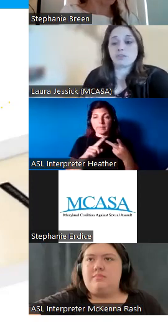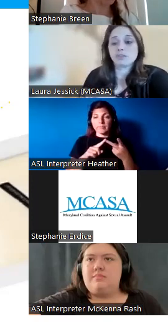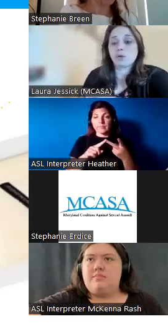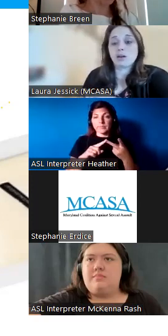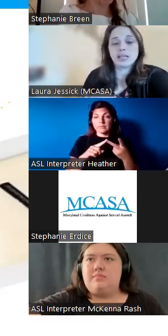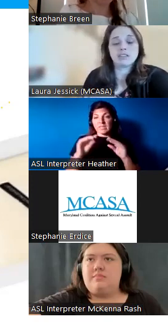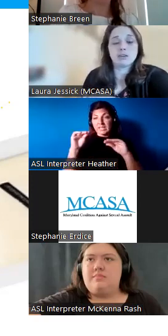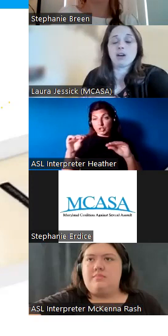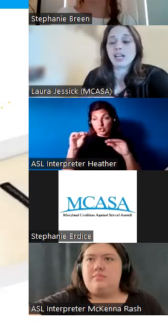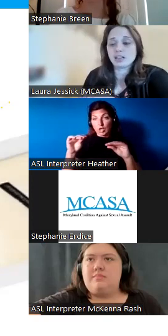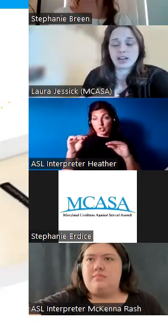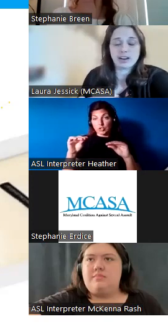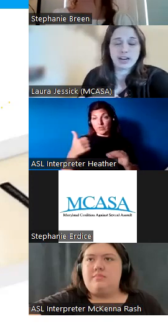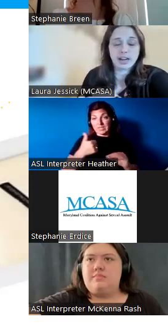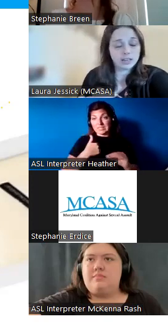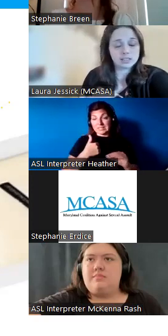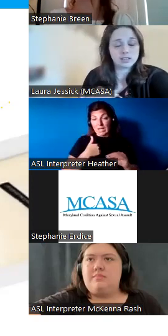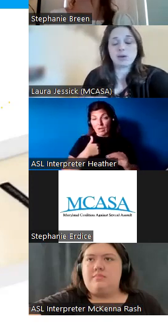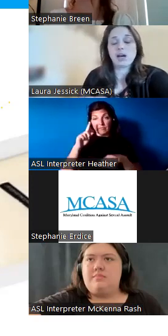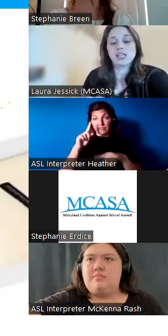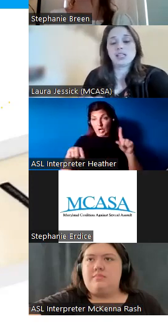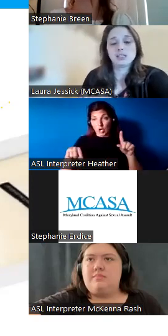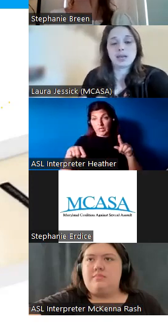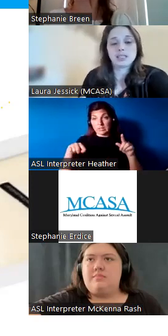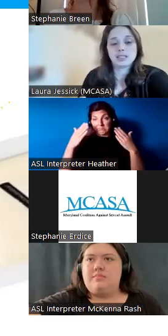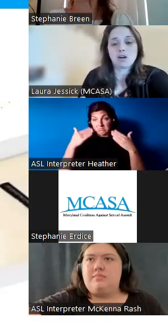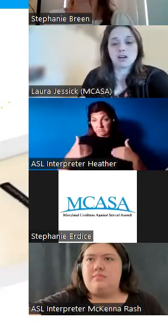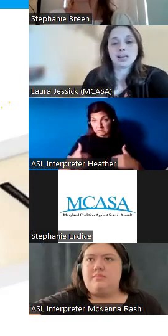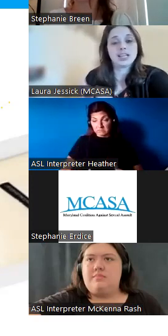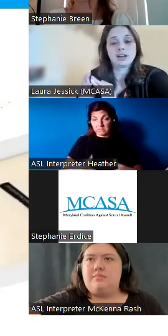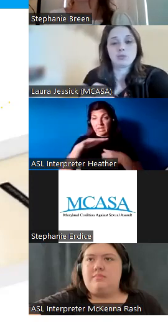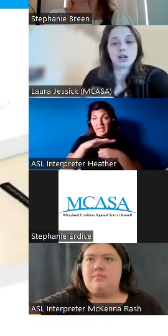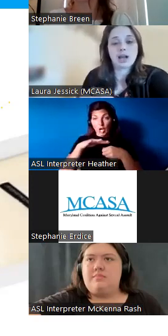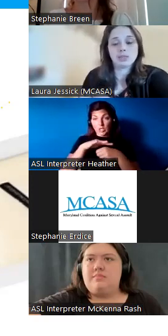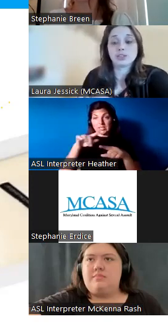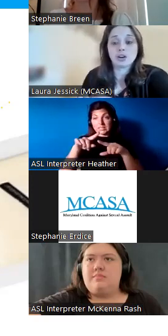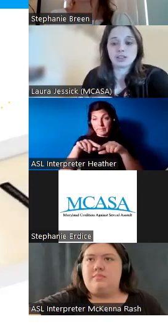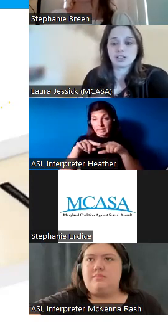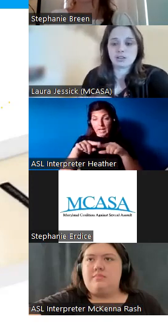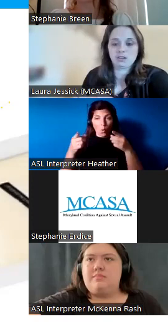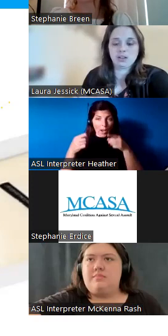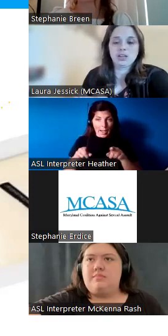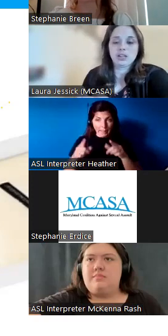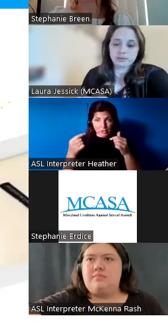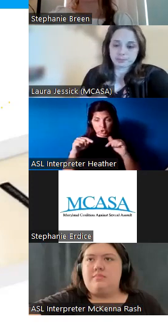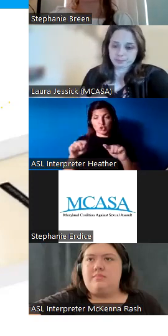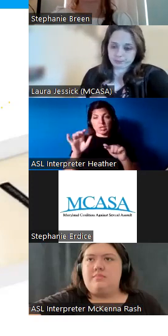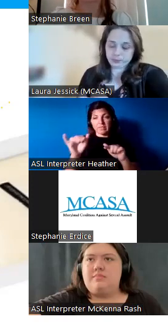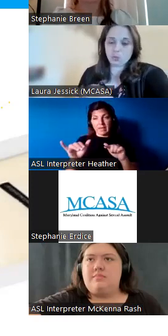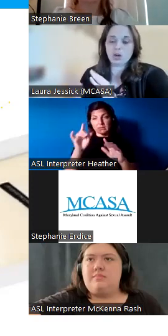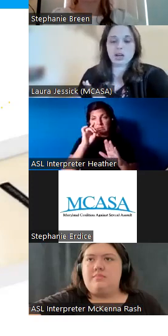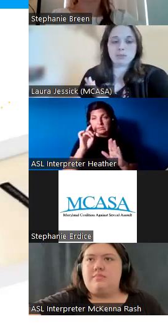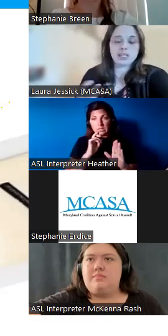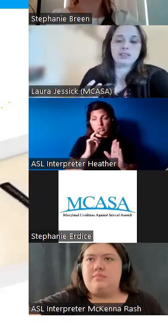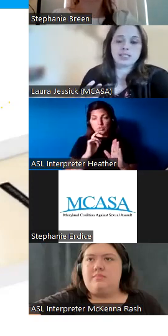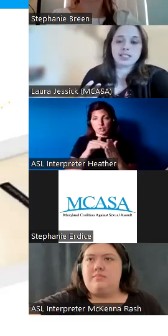for self-swabbing a variety of areas on the body, dependent on, again, what happened during the assault.